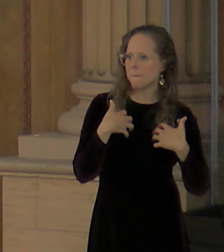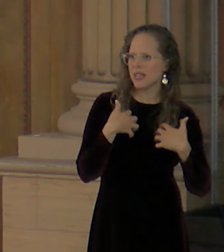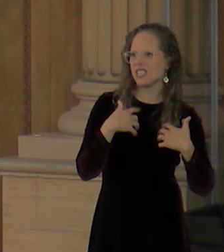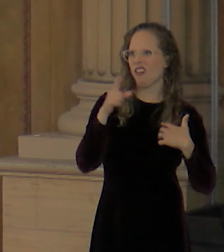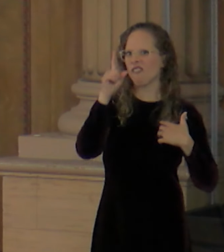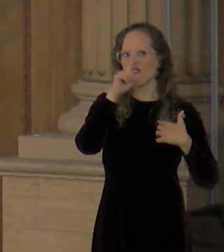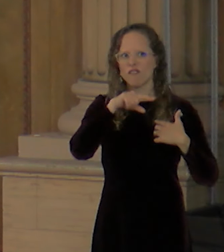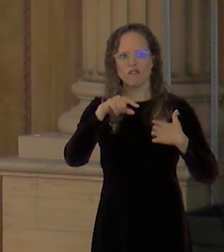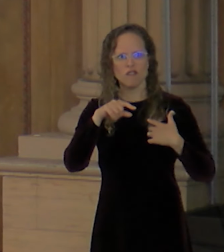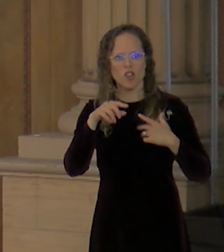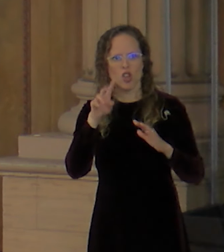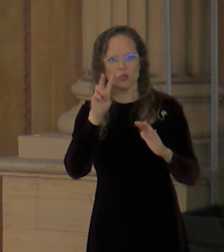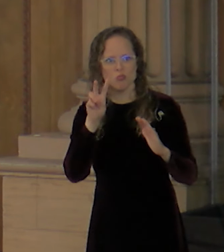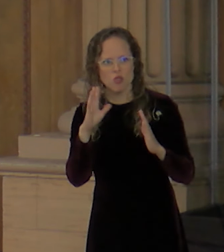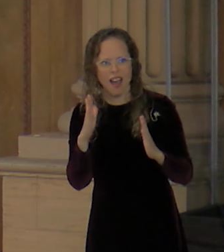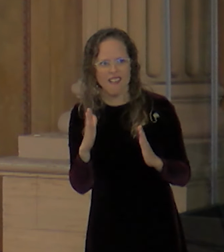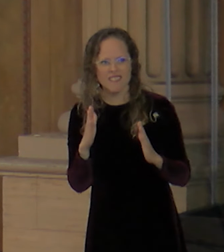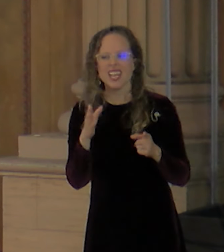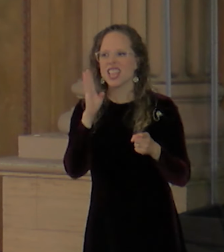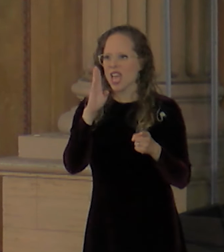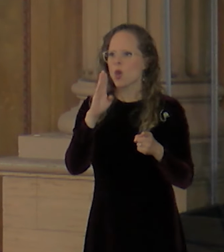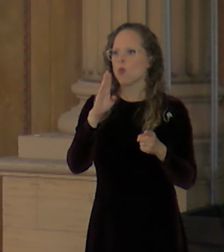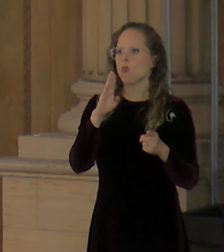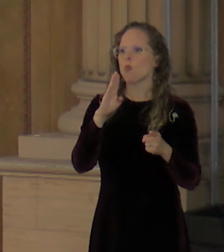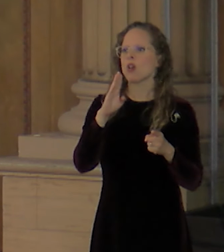will be tormented day and night forever and ever.